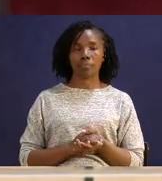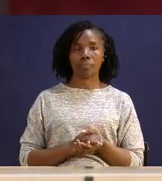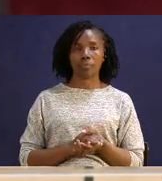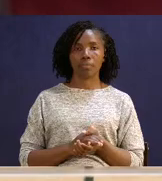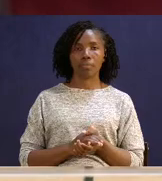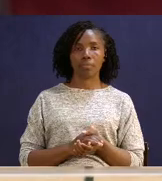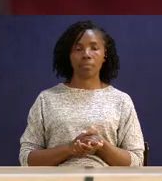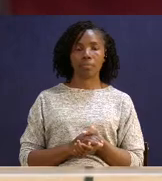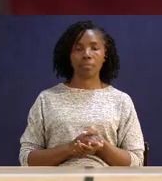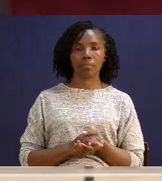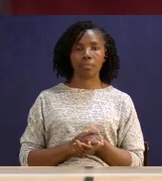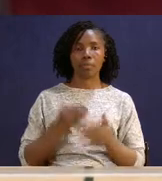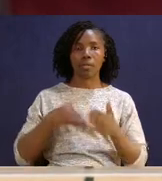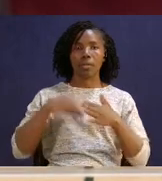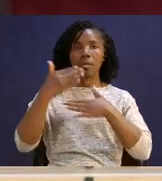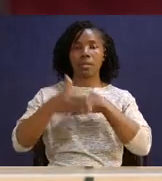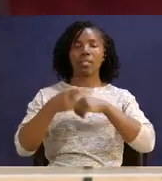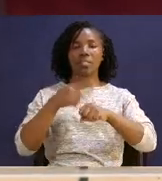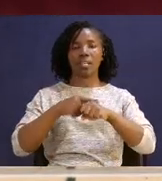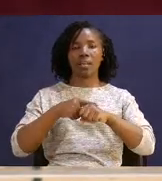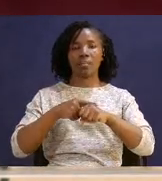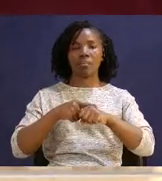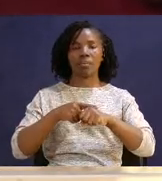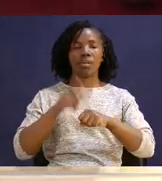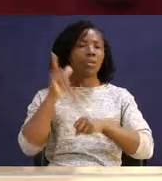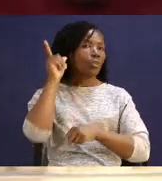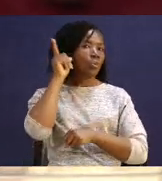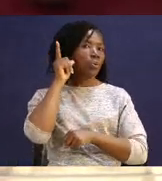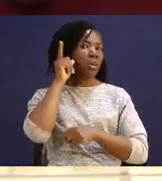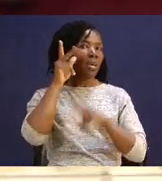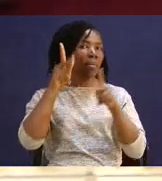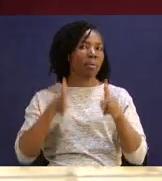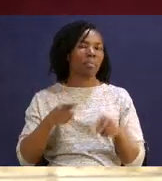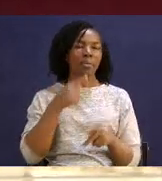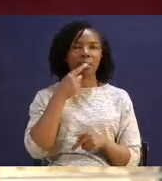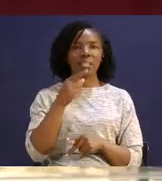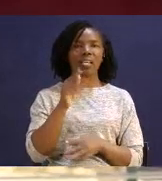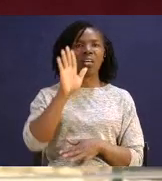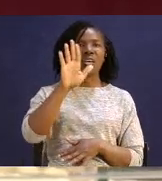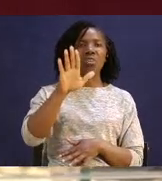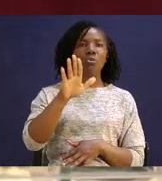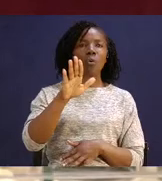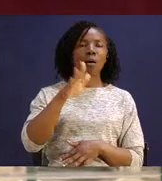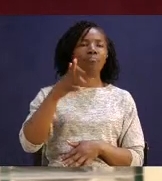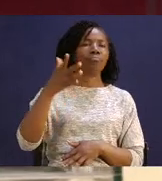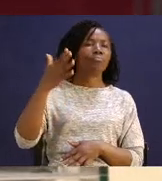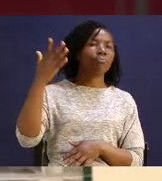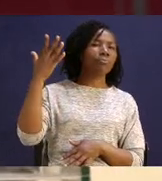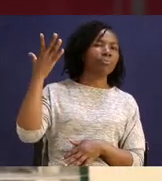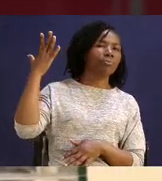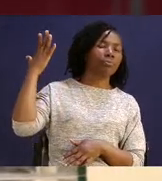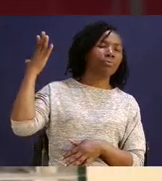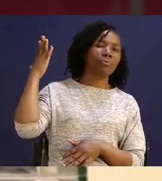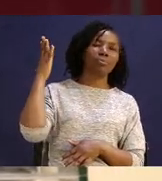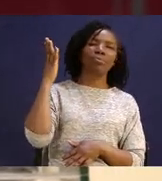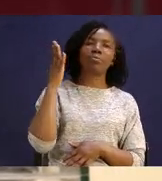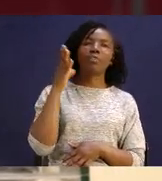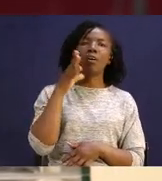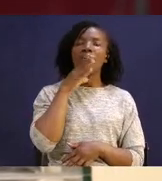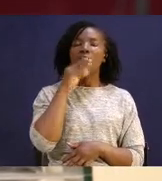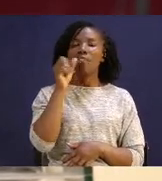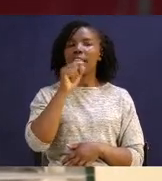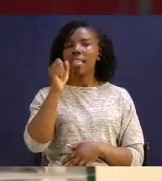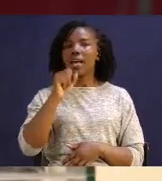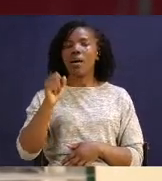Hallelujah. So next time we'll see at you, your great-great-grandfather, then they talk about, watch